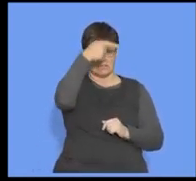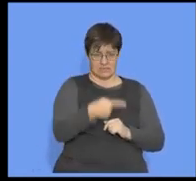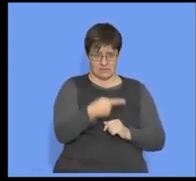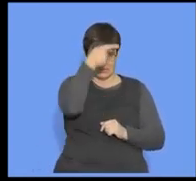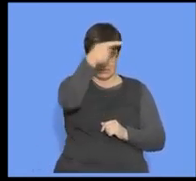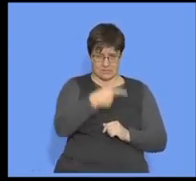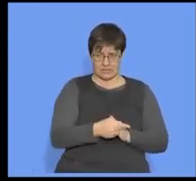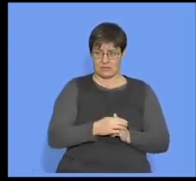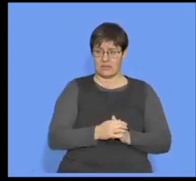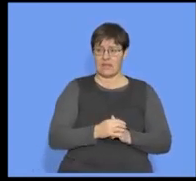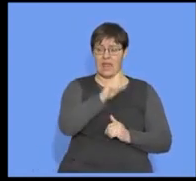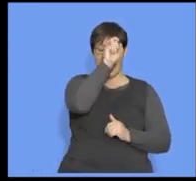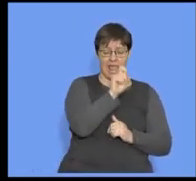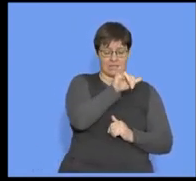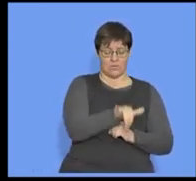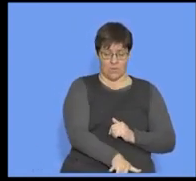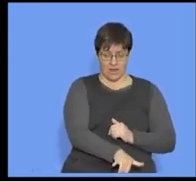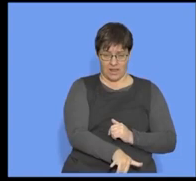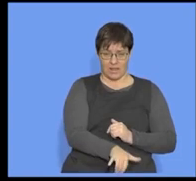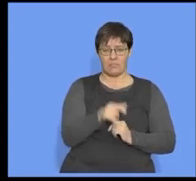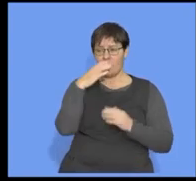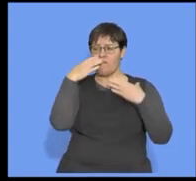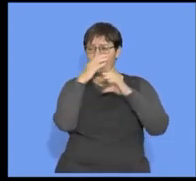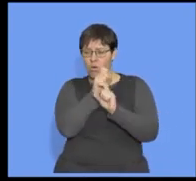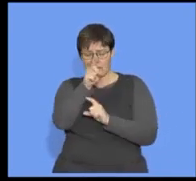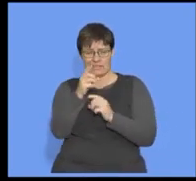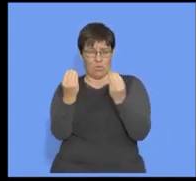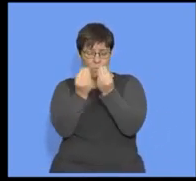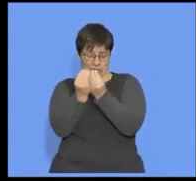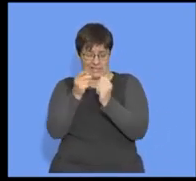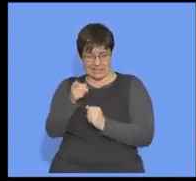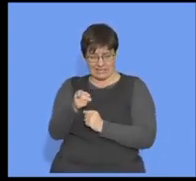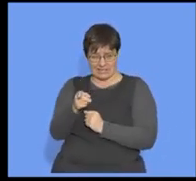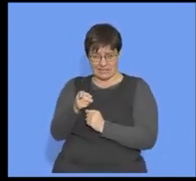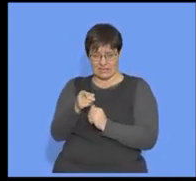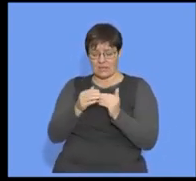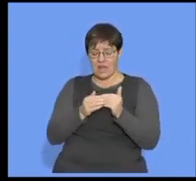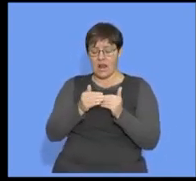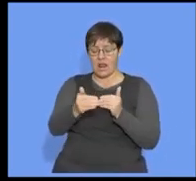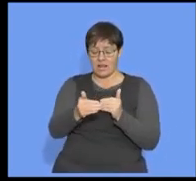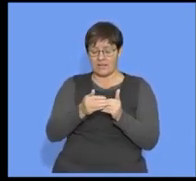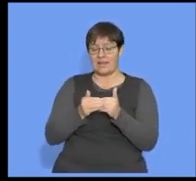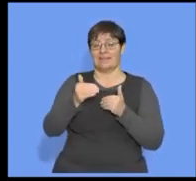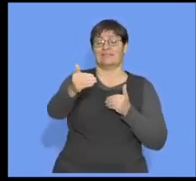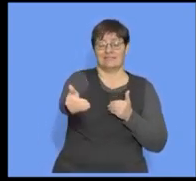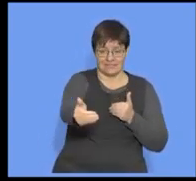eyes. Eye X and eye Y focus on an object at